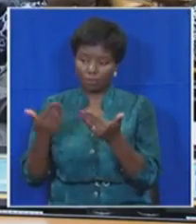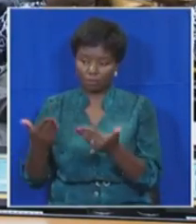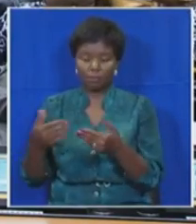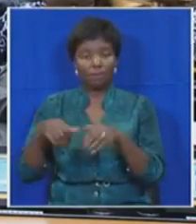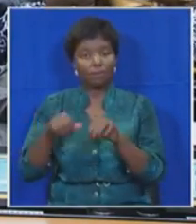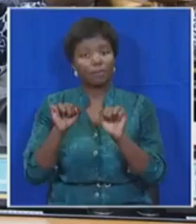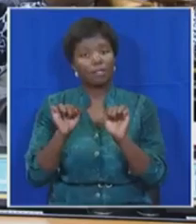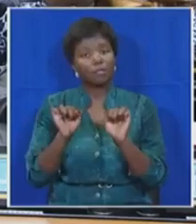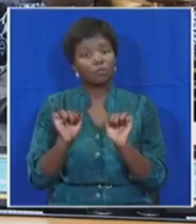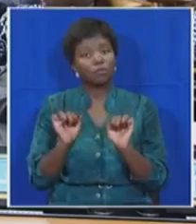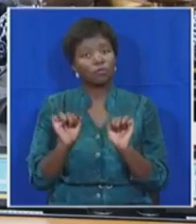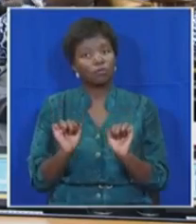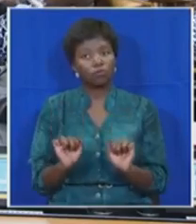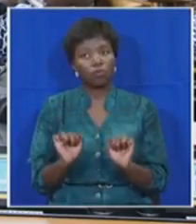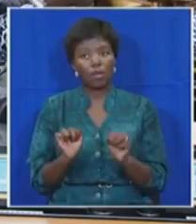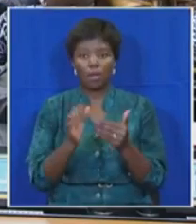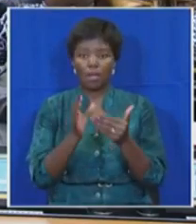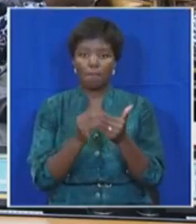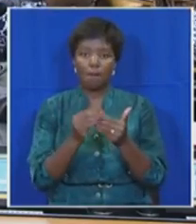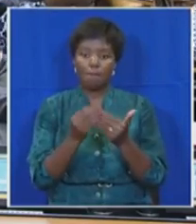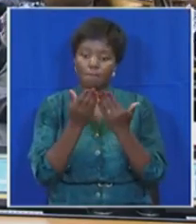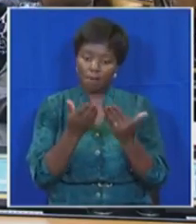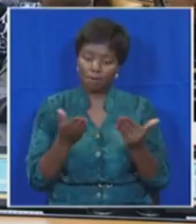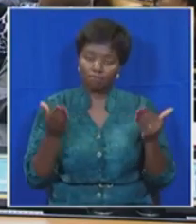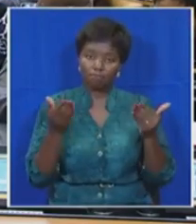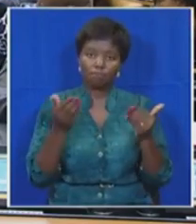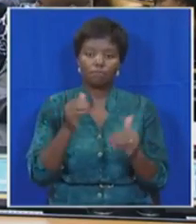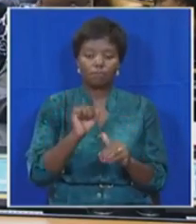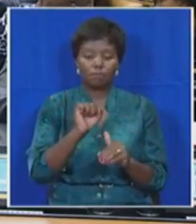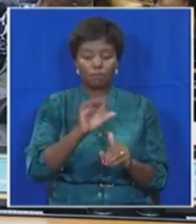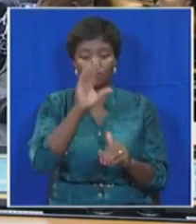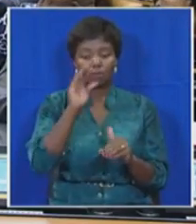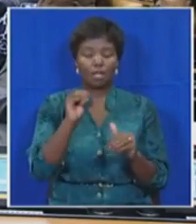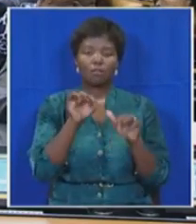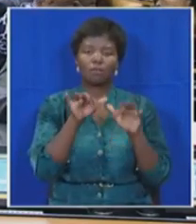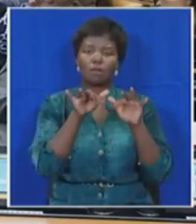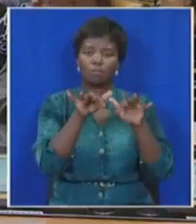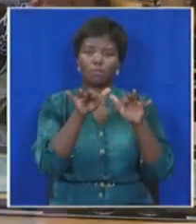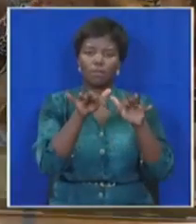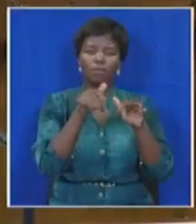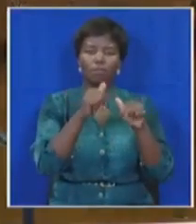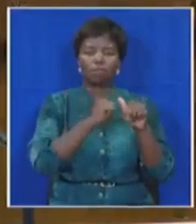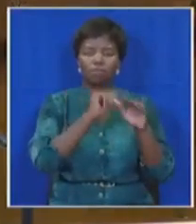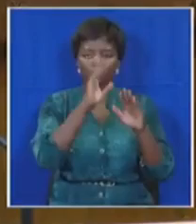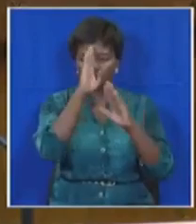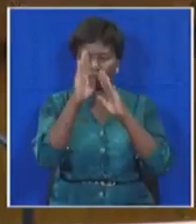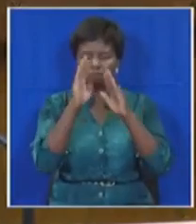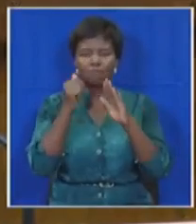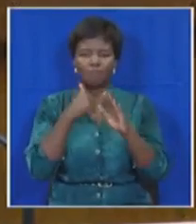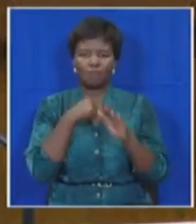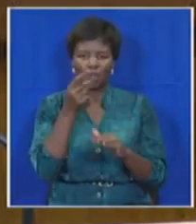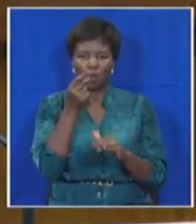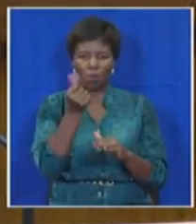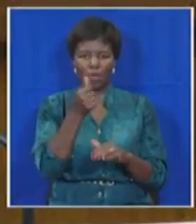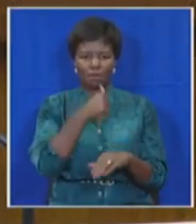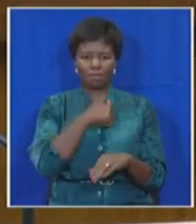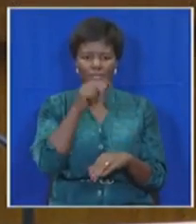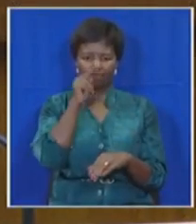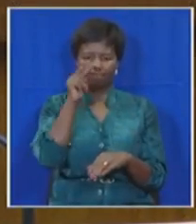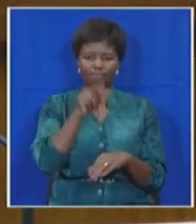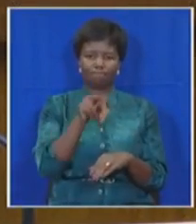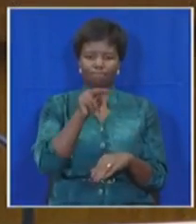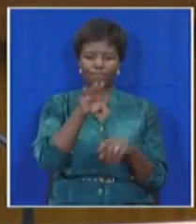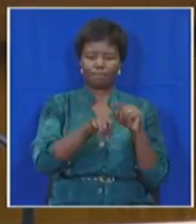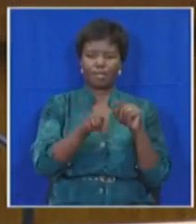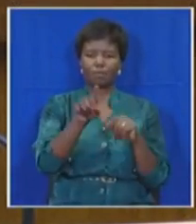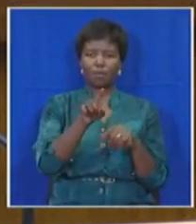Chairperson, members and fellow South Africans, I think let me start with a quick observation here. Honorable